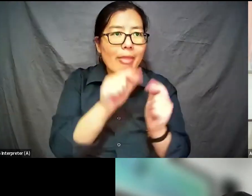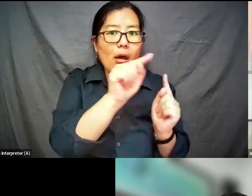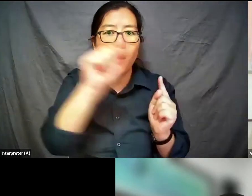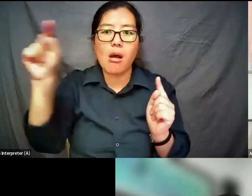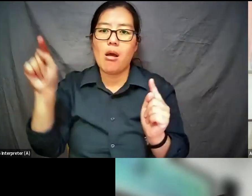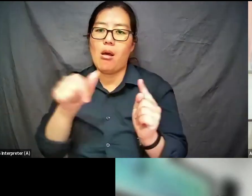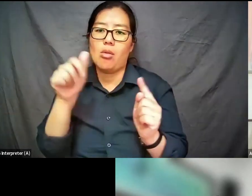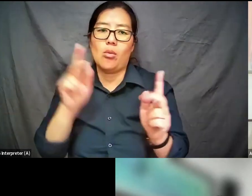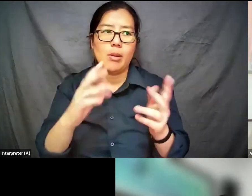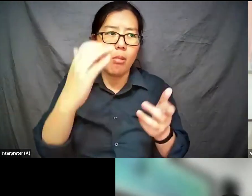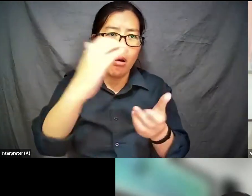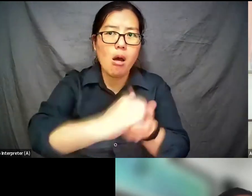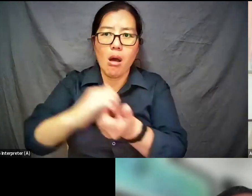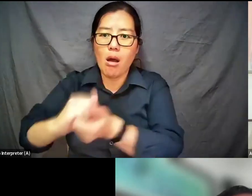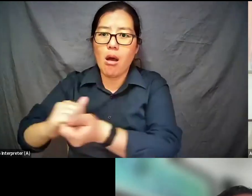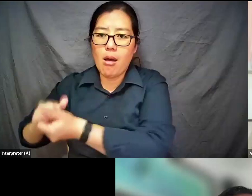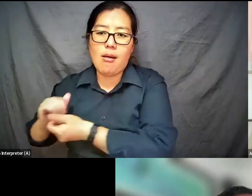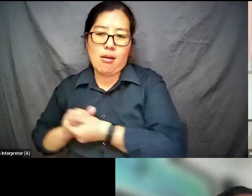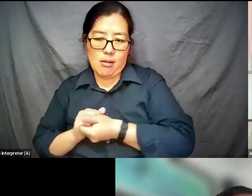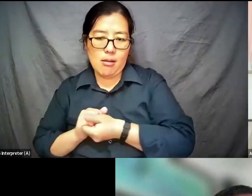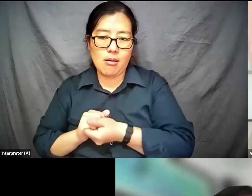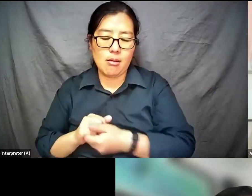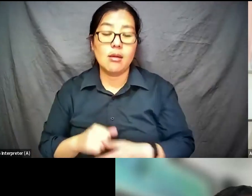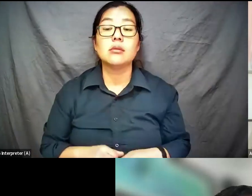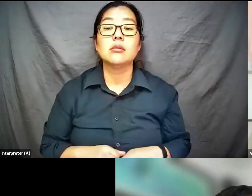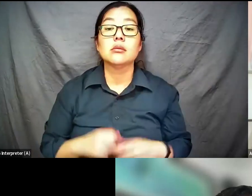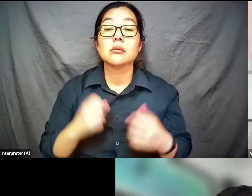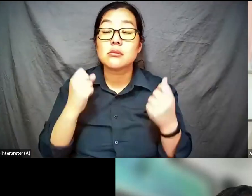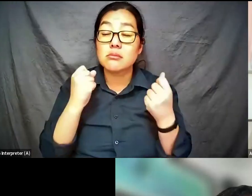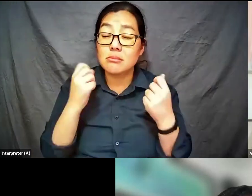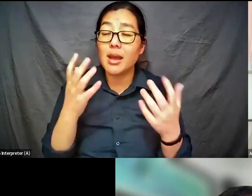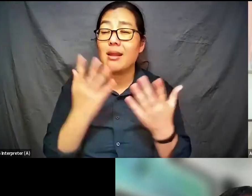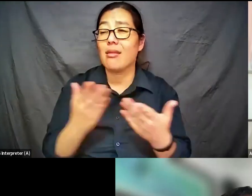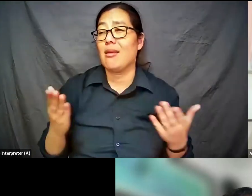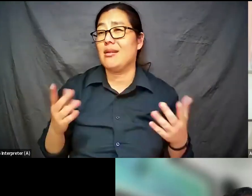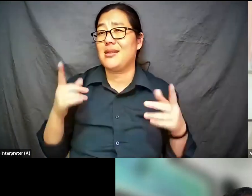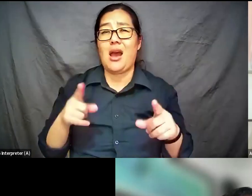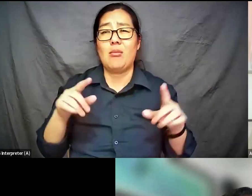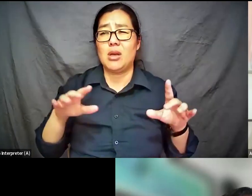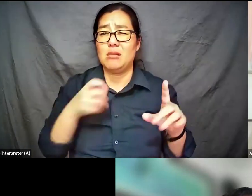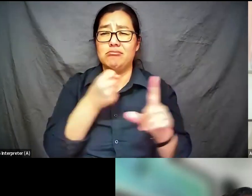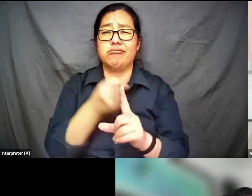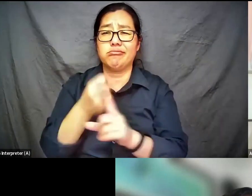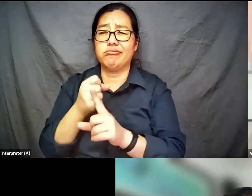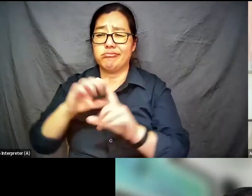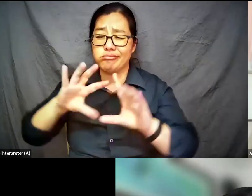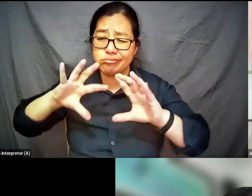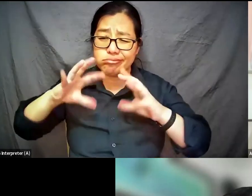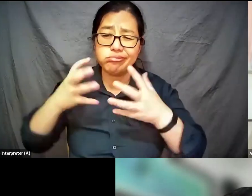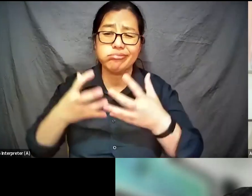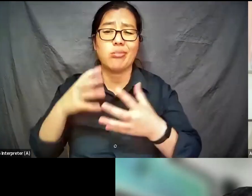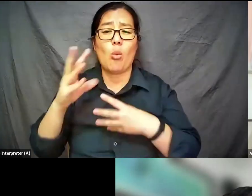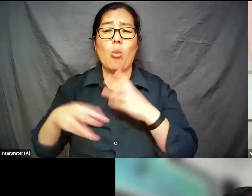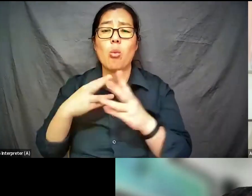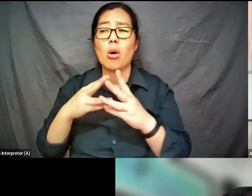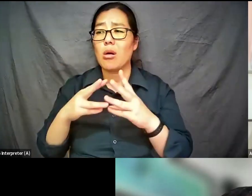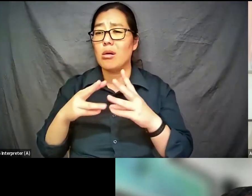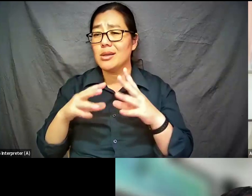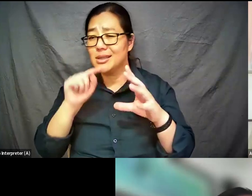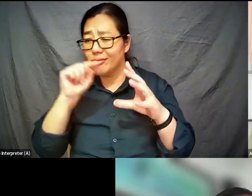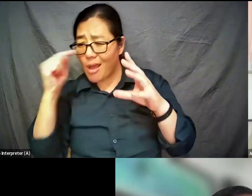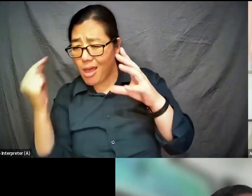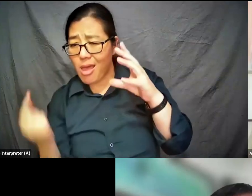time. Like, how do we do that? And like being very transparent about the process and like including us in that, like, it